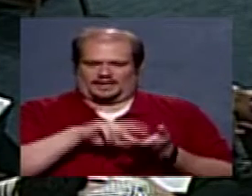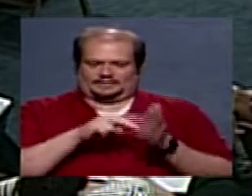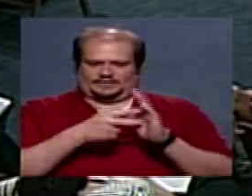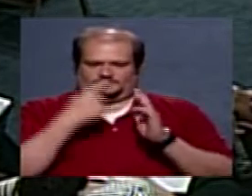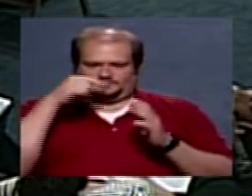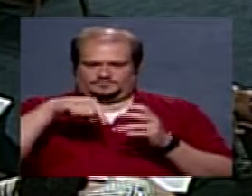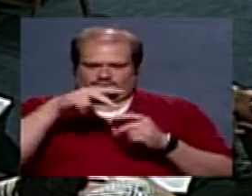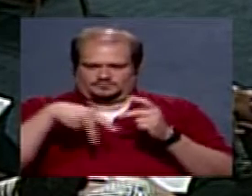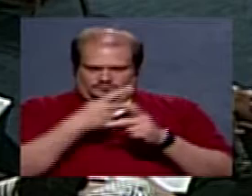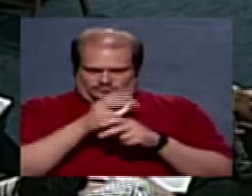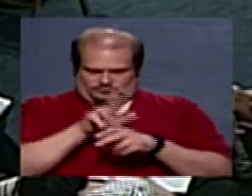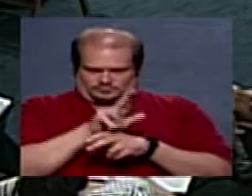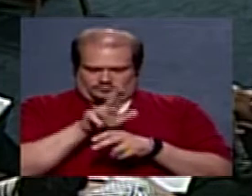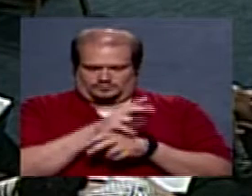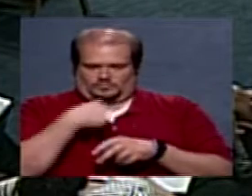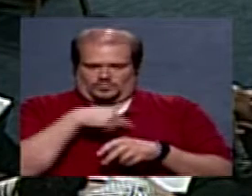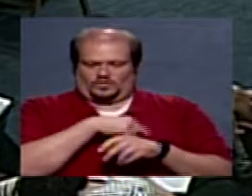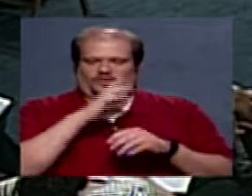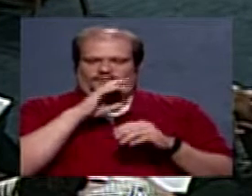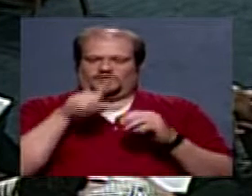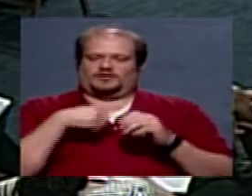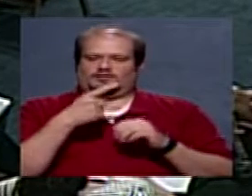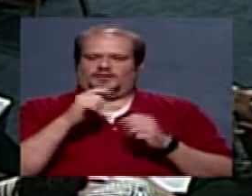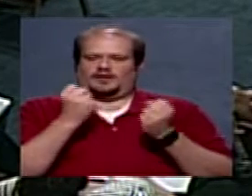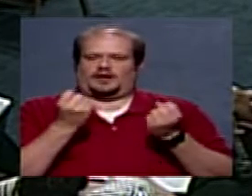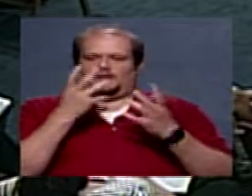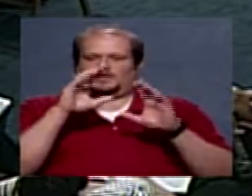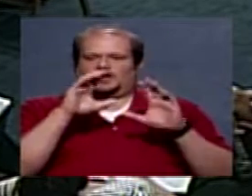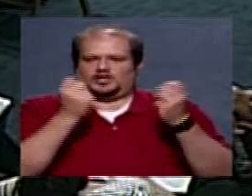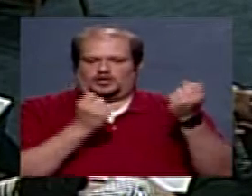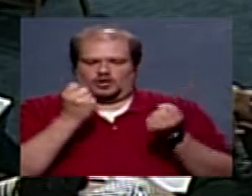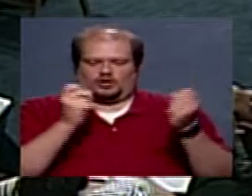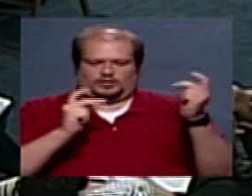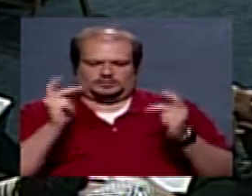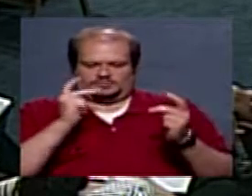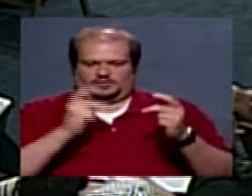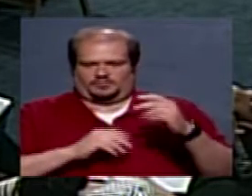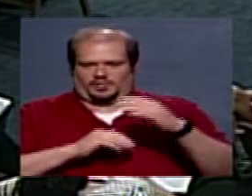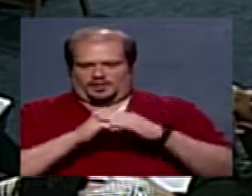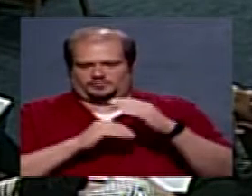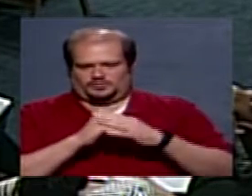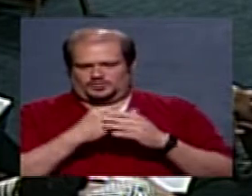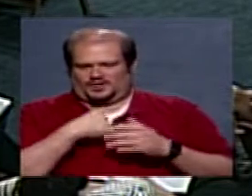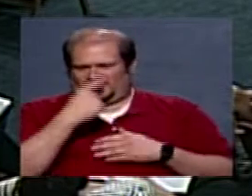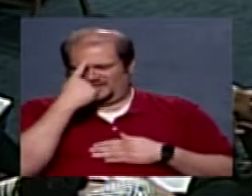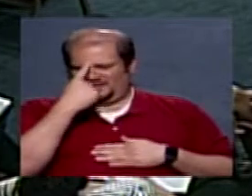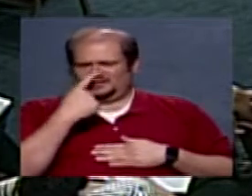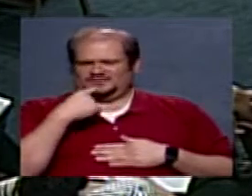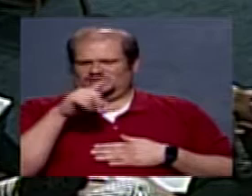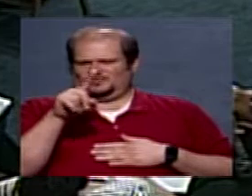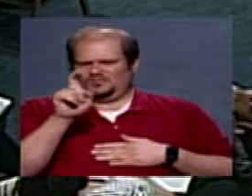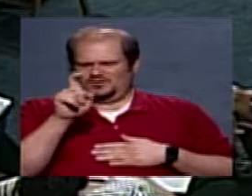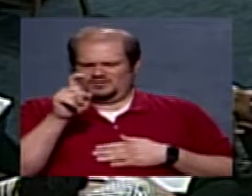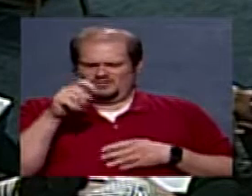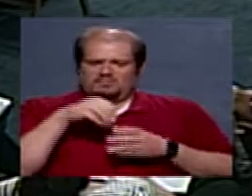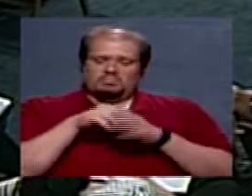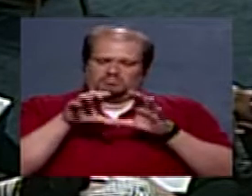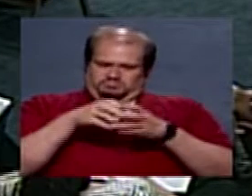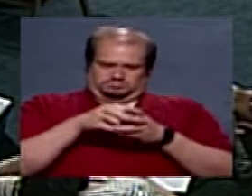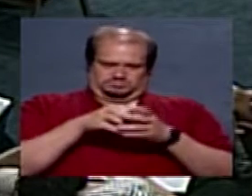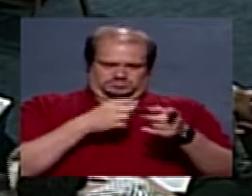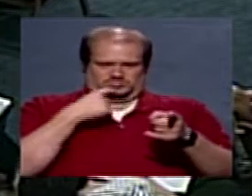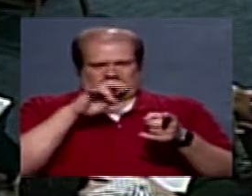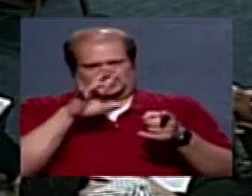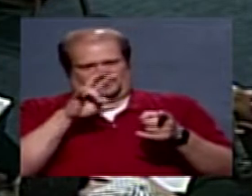for this kind of use. And we've talked about the number of cars and the number of people up to, I think it says 100 in the packet. I think you